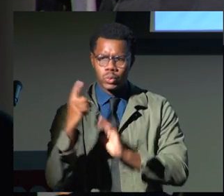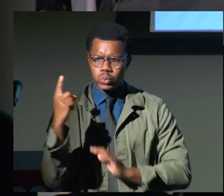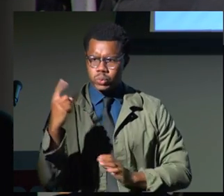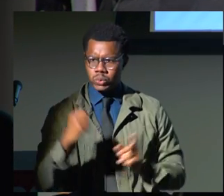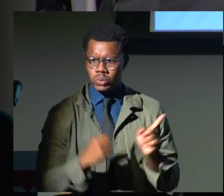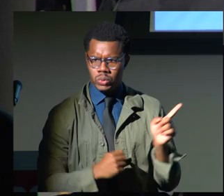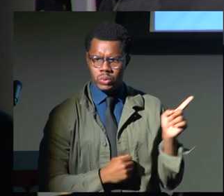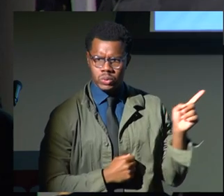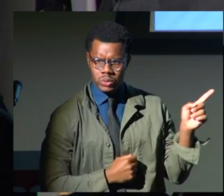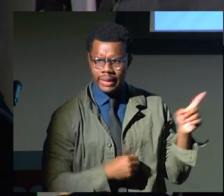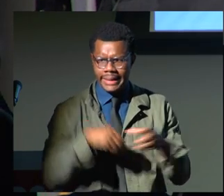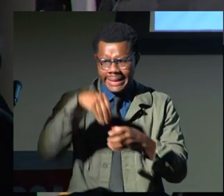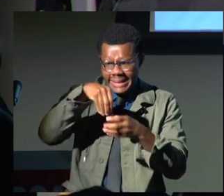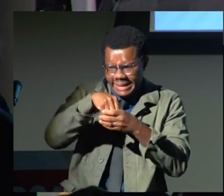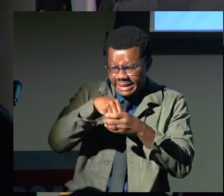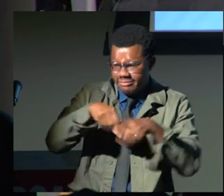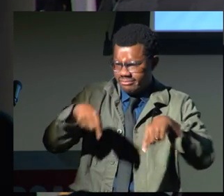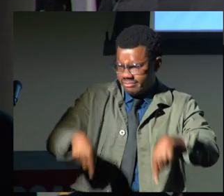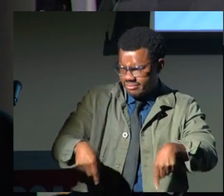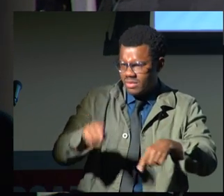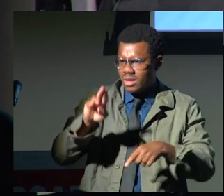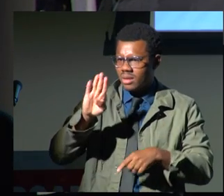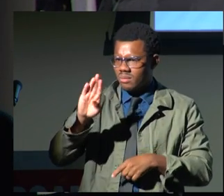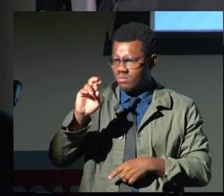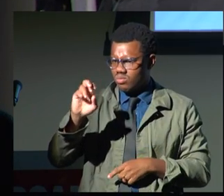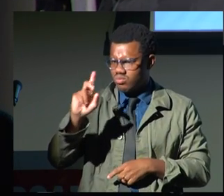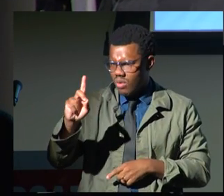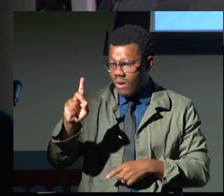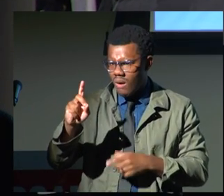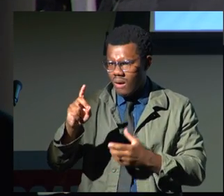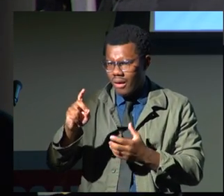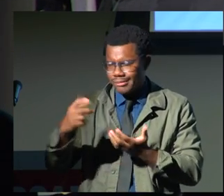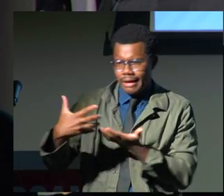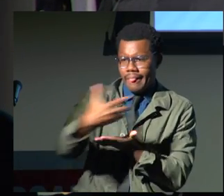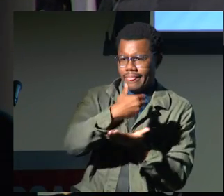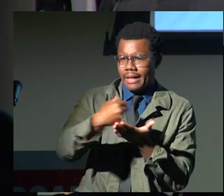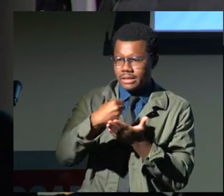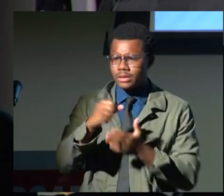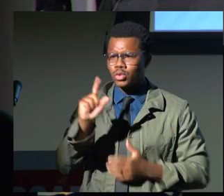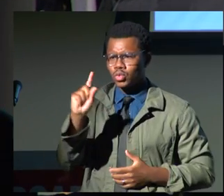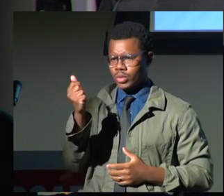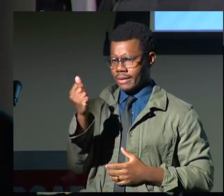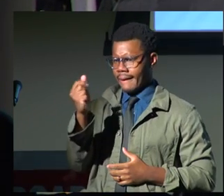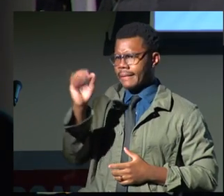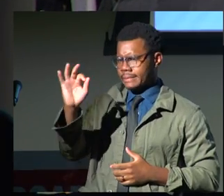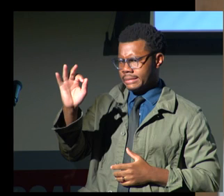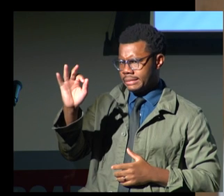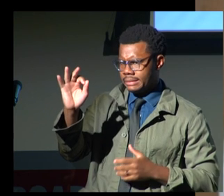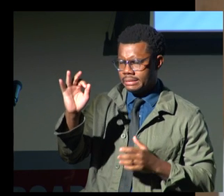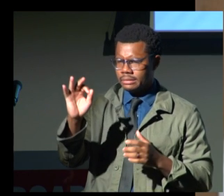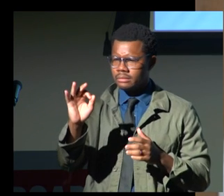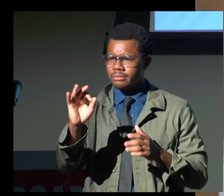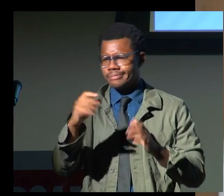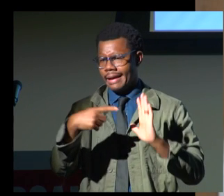collection. And you can talk a little bit about these beautiful works that yes. were in 2019 solo exhibition at